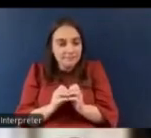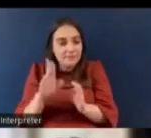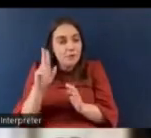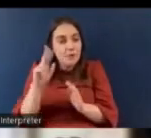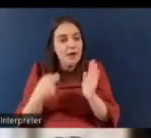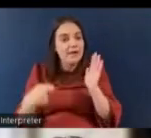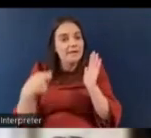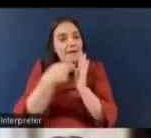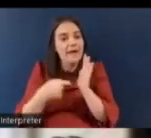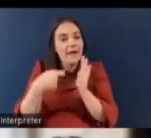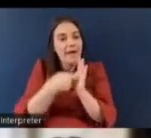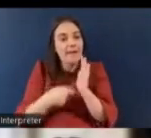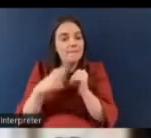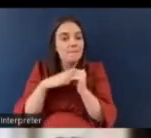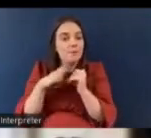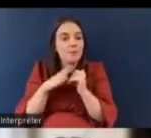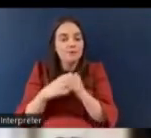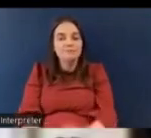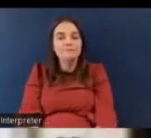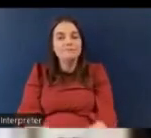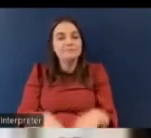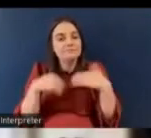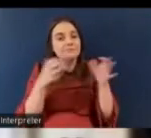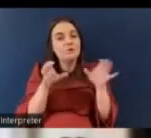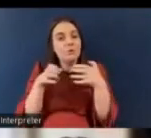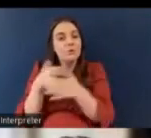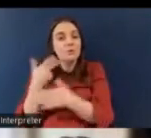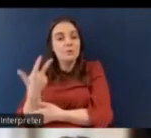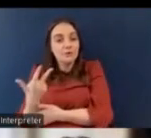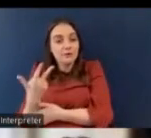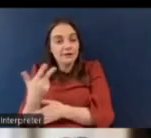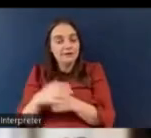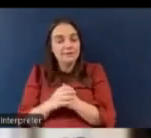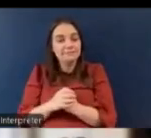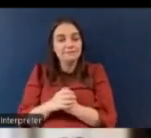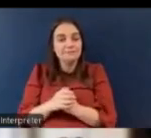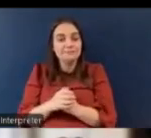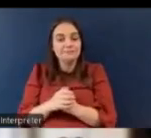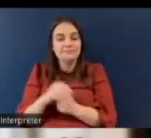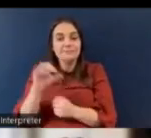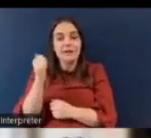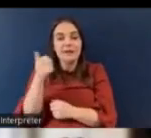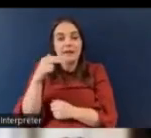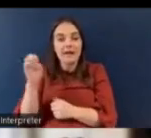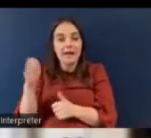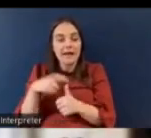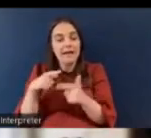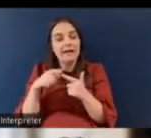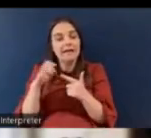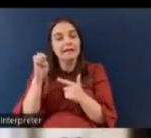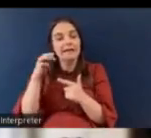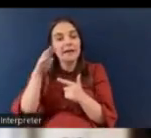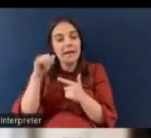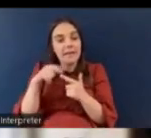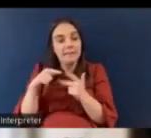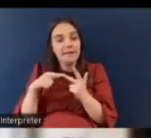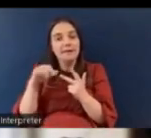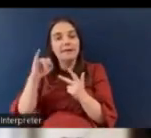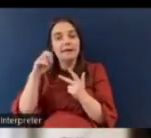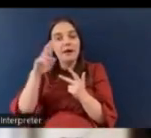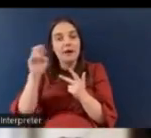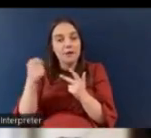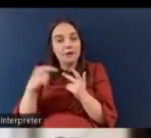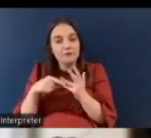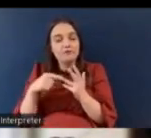any contributions. I'll move on to group three now, which was Anne, Emily, Irene,